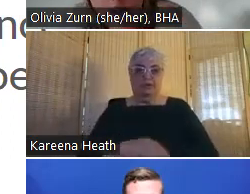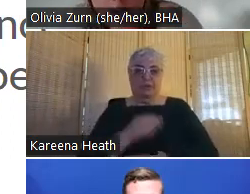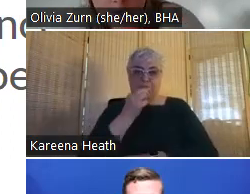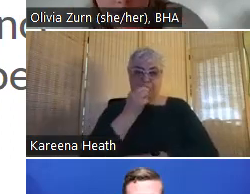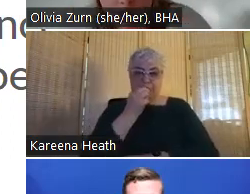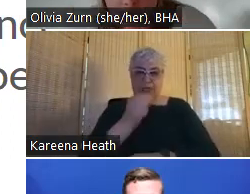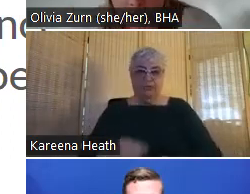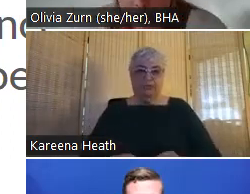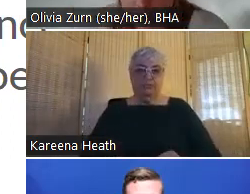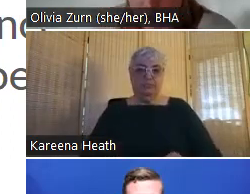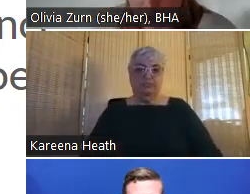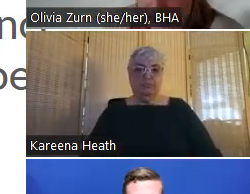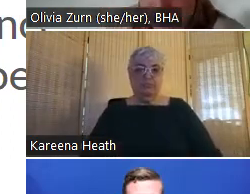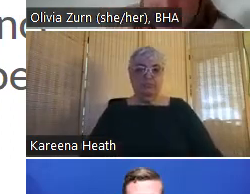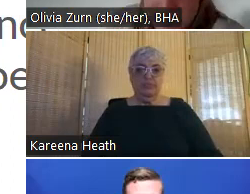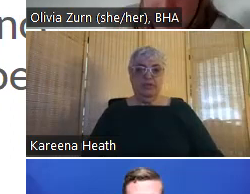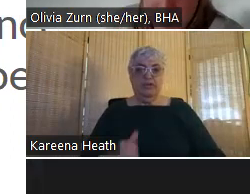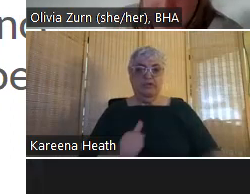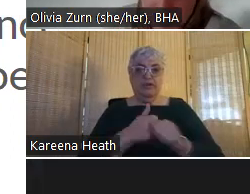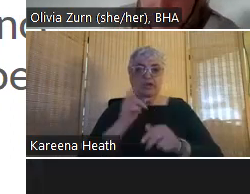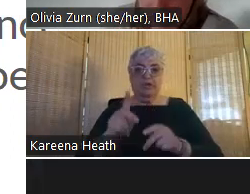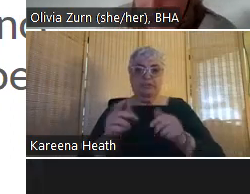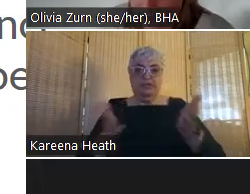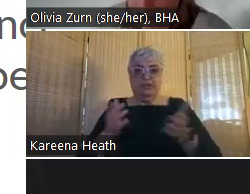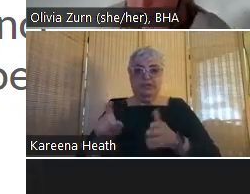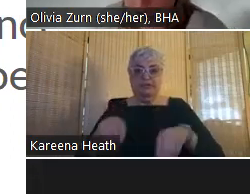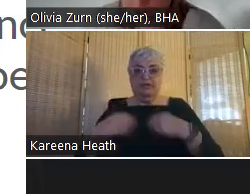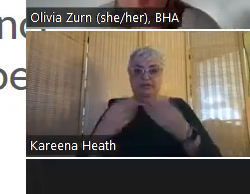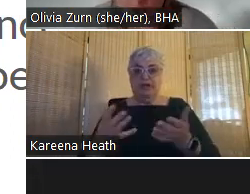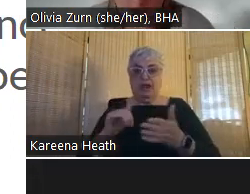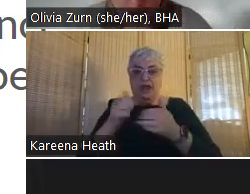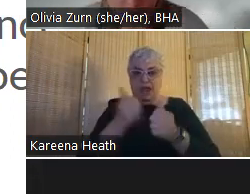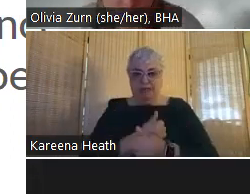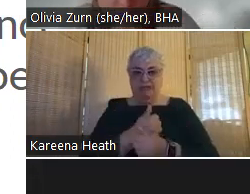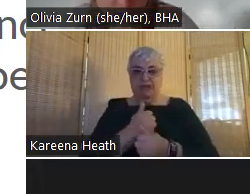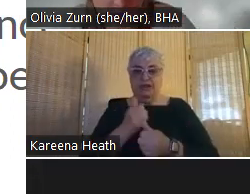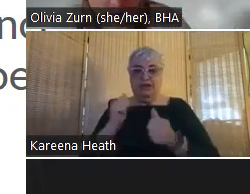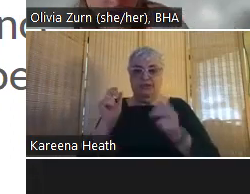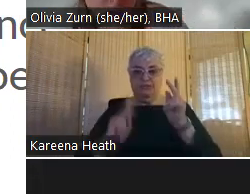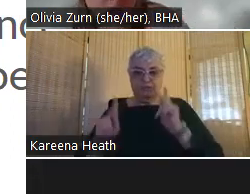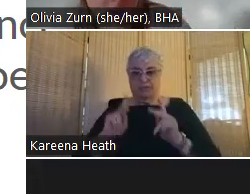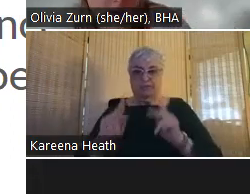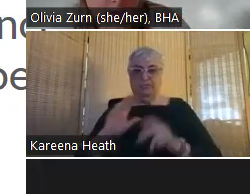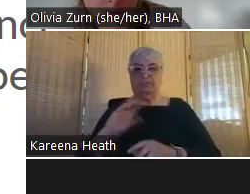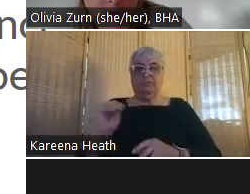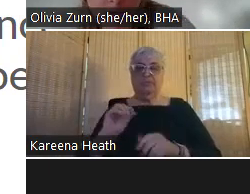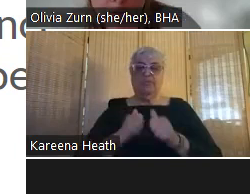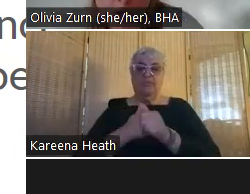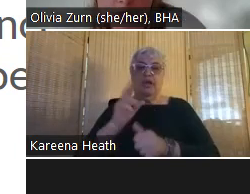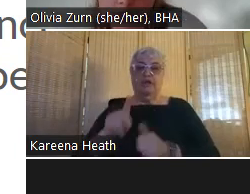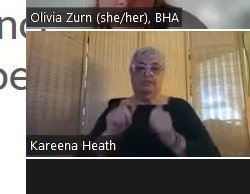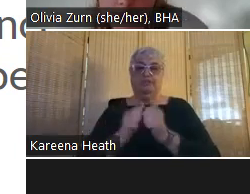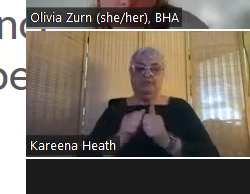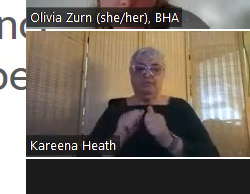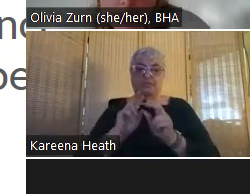And then for our follow-up services, they must be provided to every individual and must include follow-up by a member of the